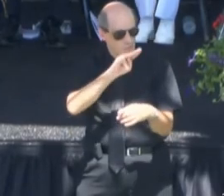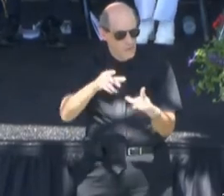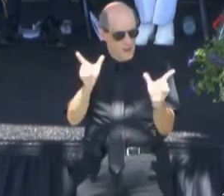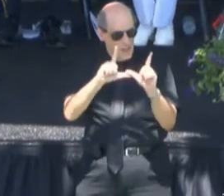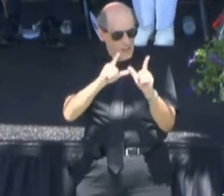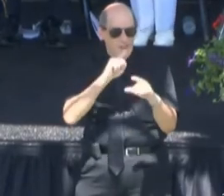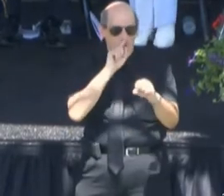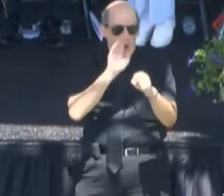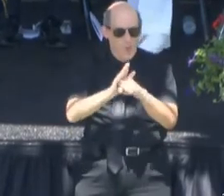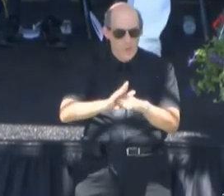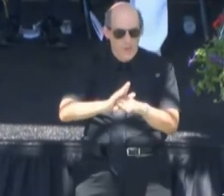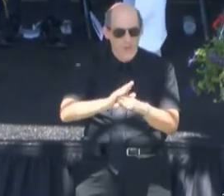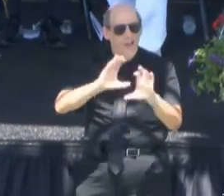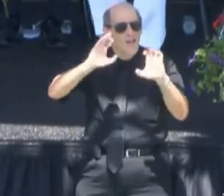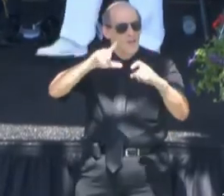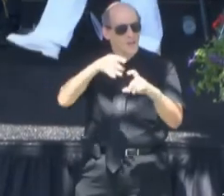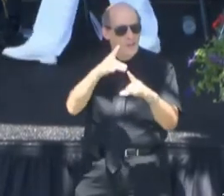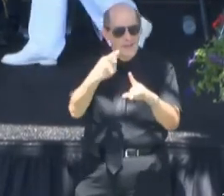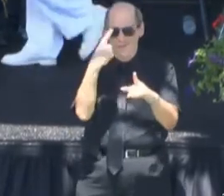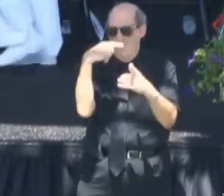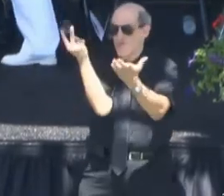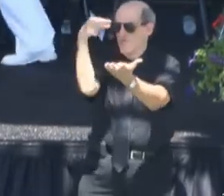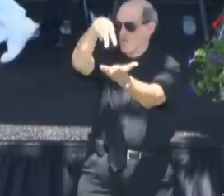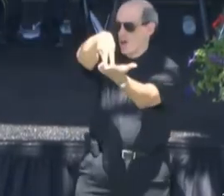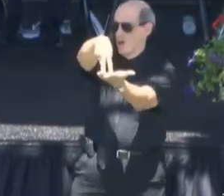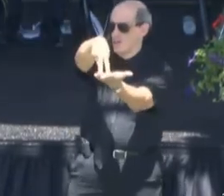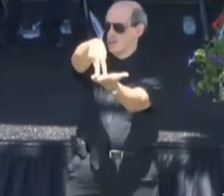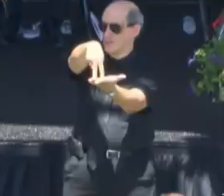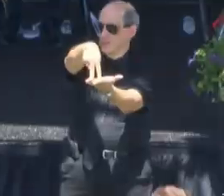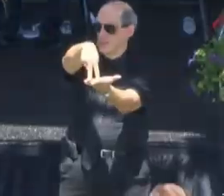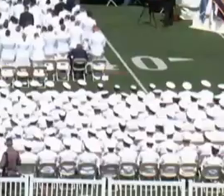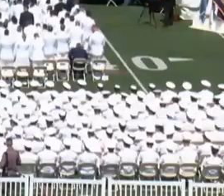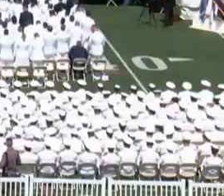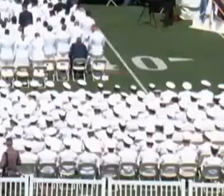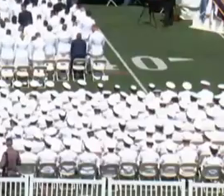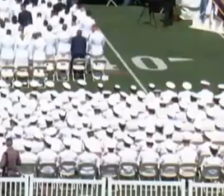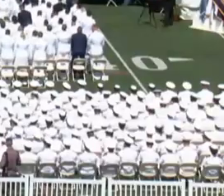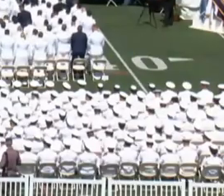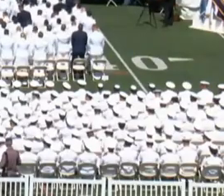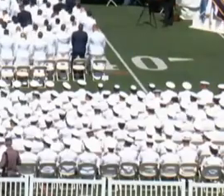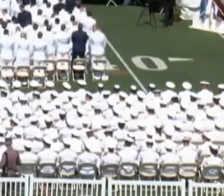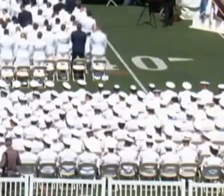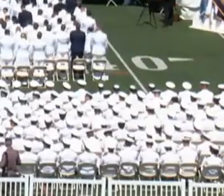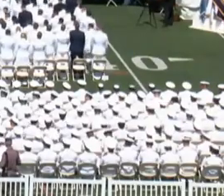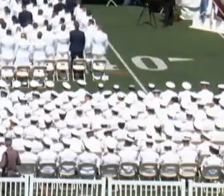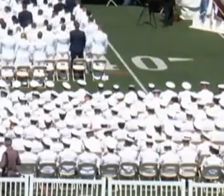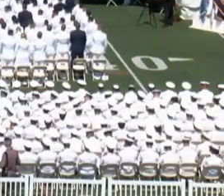Oath. Class of 2018, please rise.